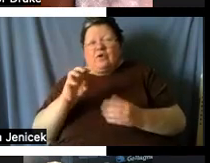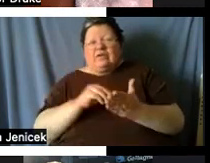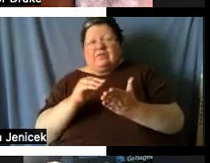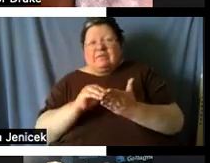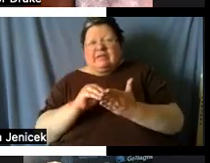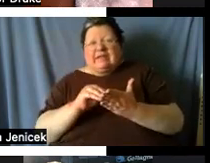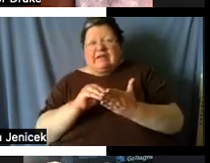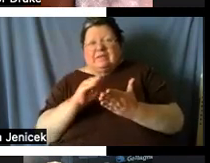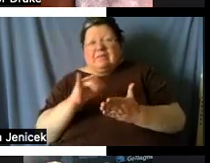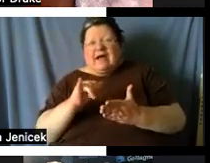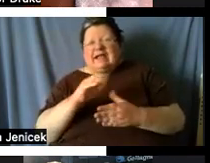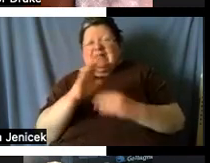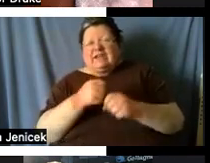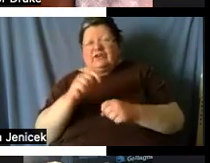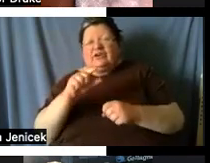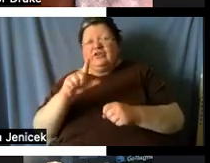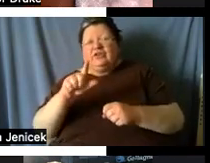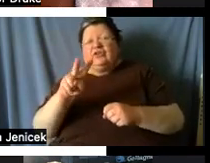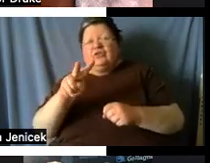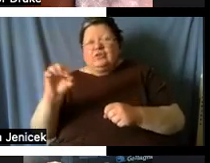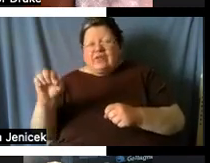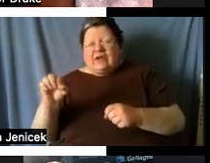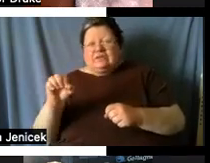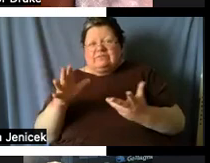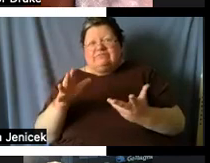2000. And one of the reasons was these wars.